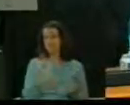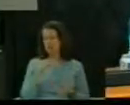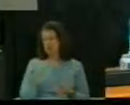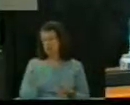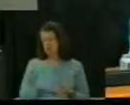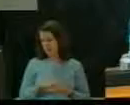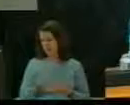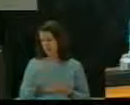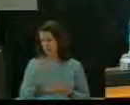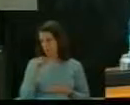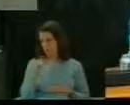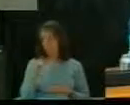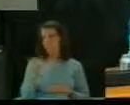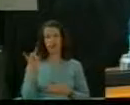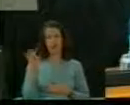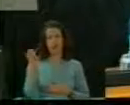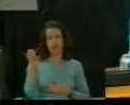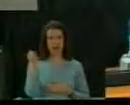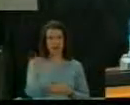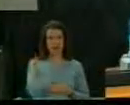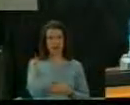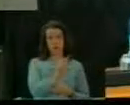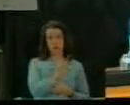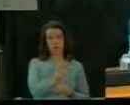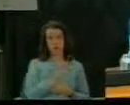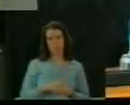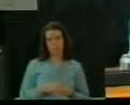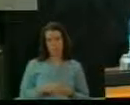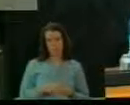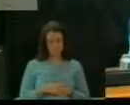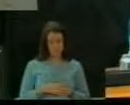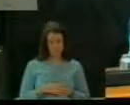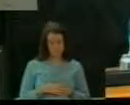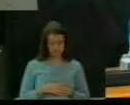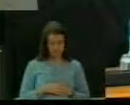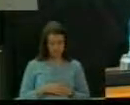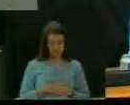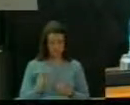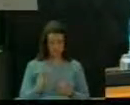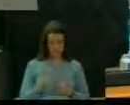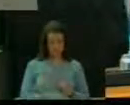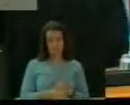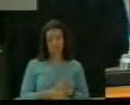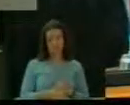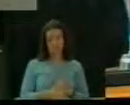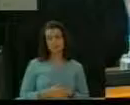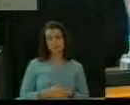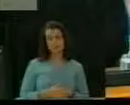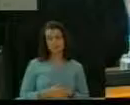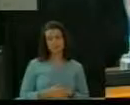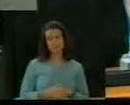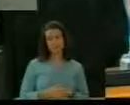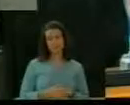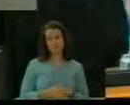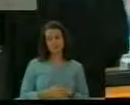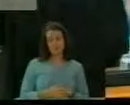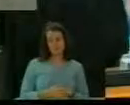Aye. Opposed, no. Put me down for a vote. 18 ayes and 1